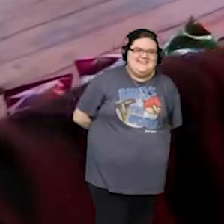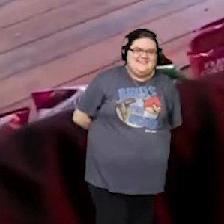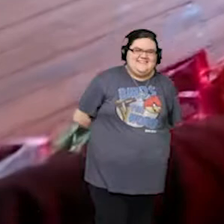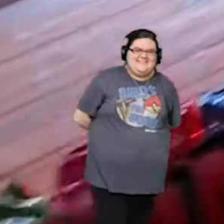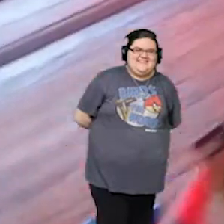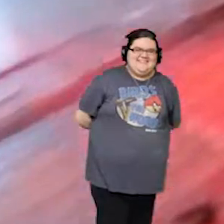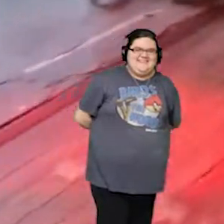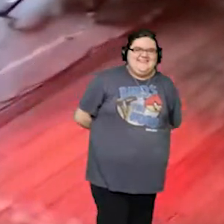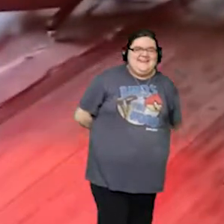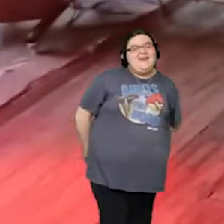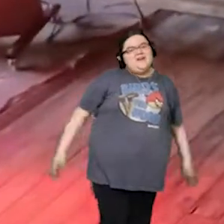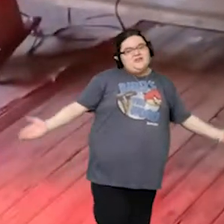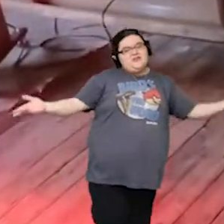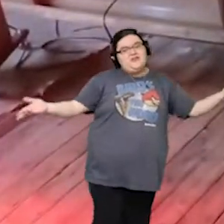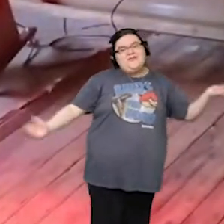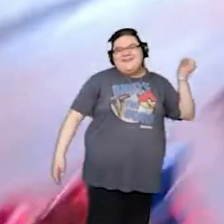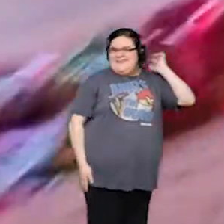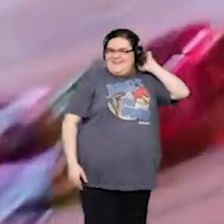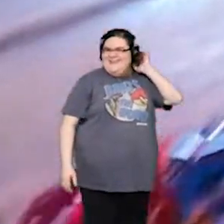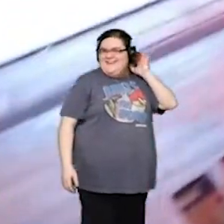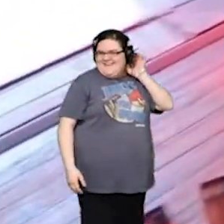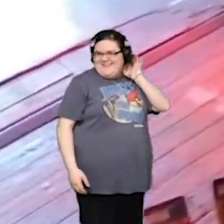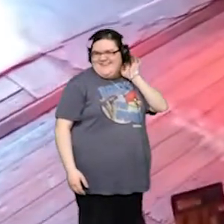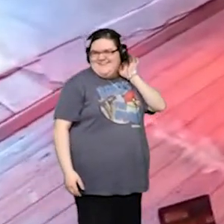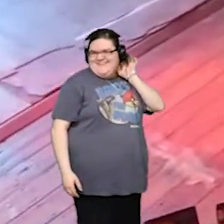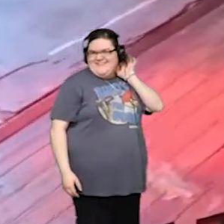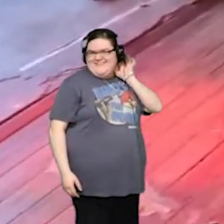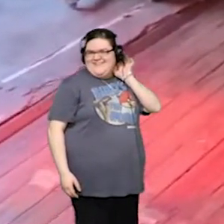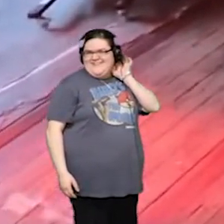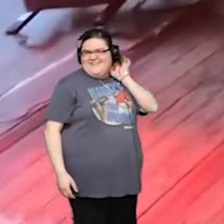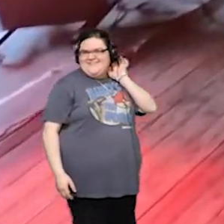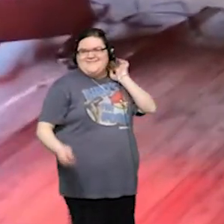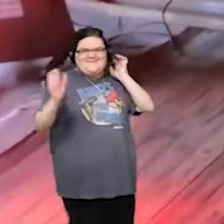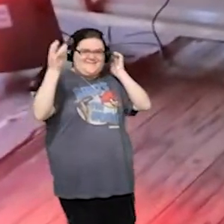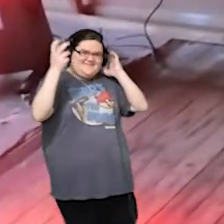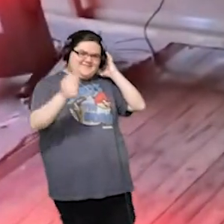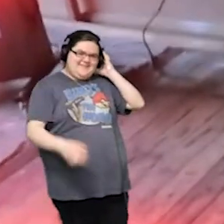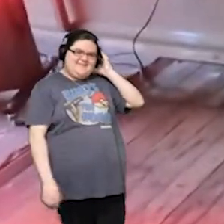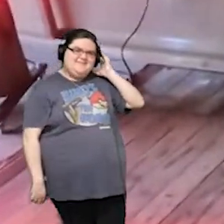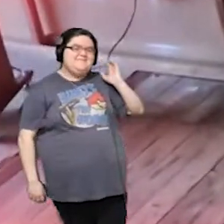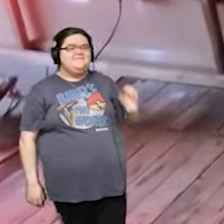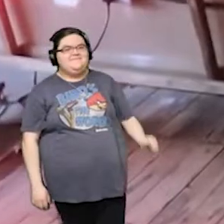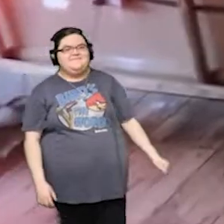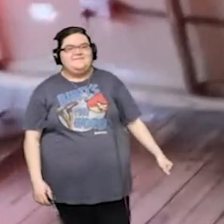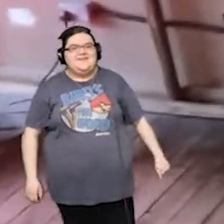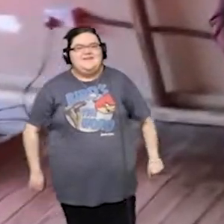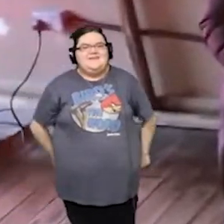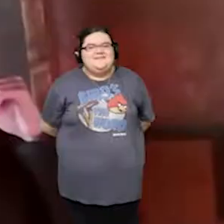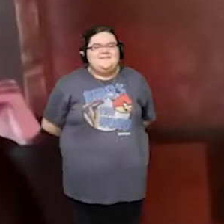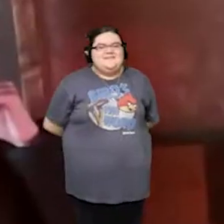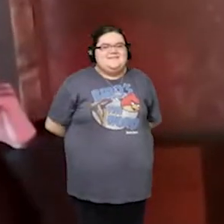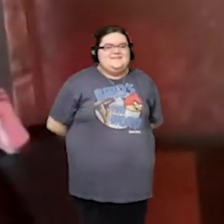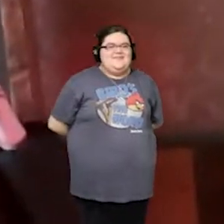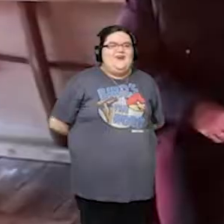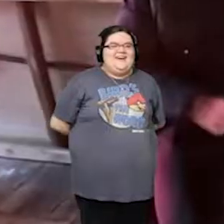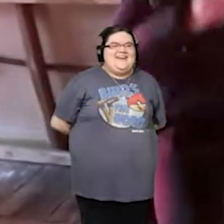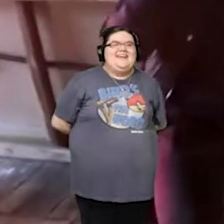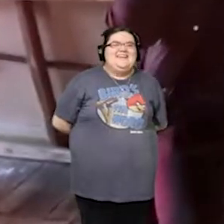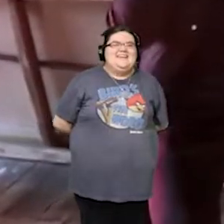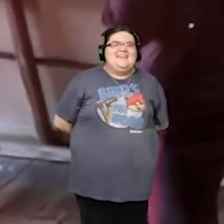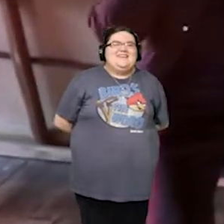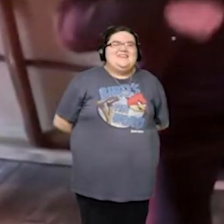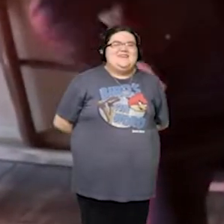you got snacks, though. It's starting off well. I've already began. Okay, stay healthy. Alex, do you know I volunteered myself as well? Why?